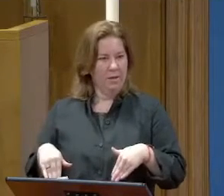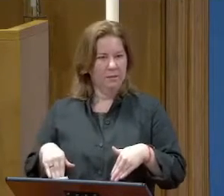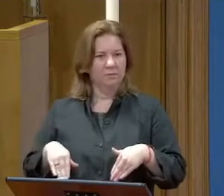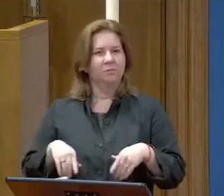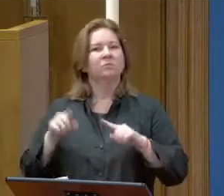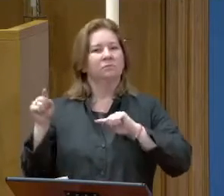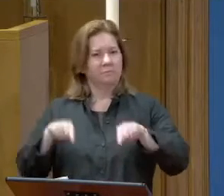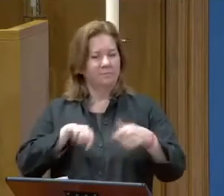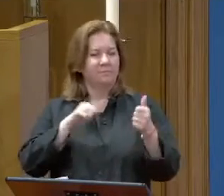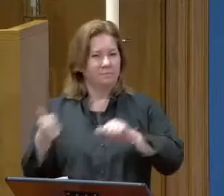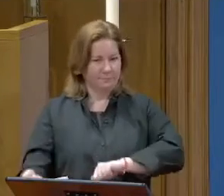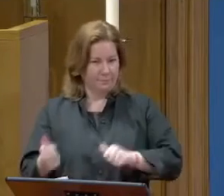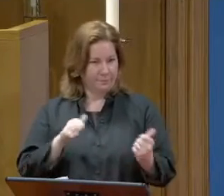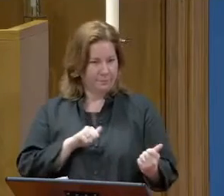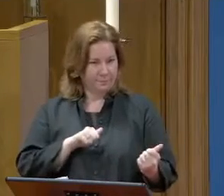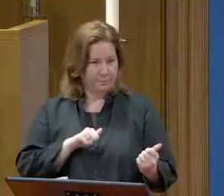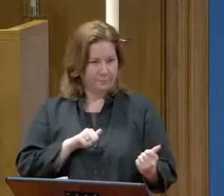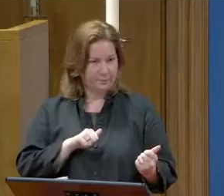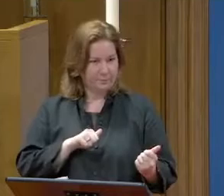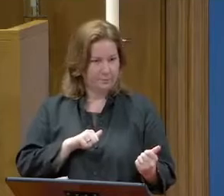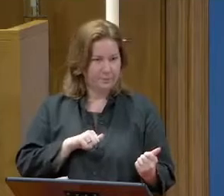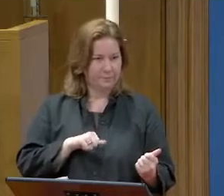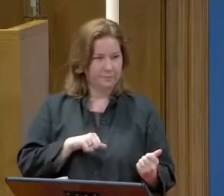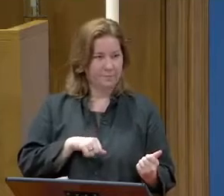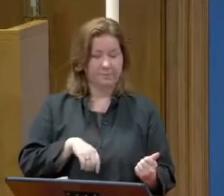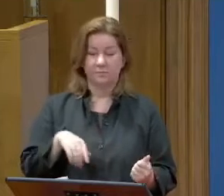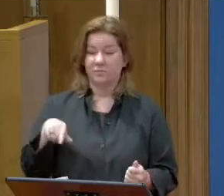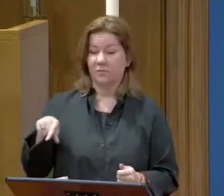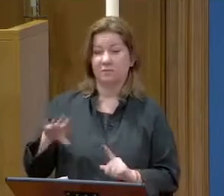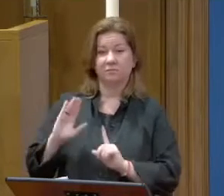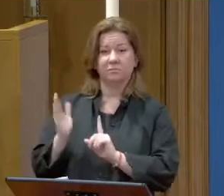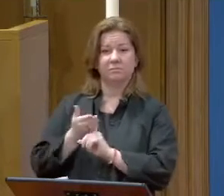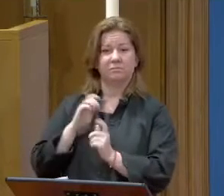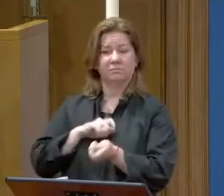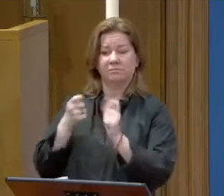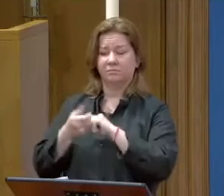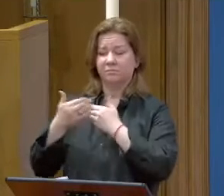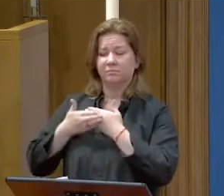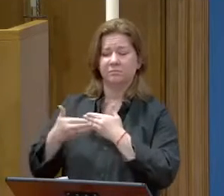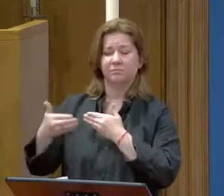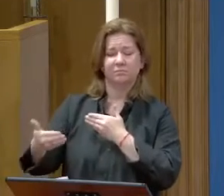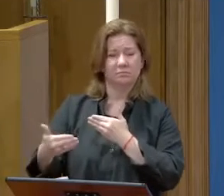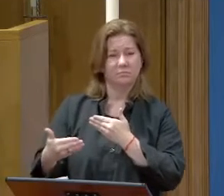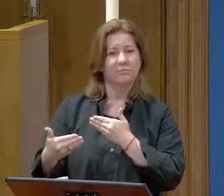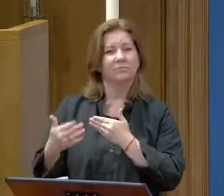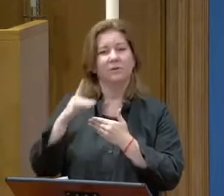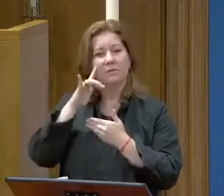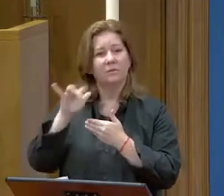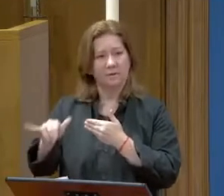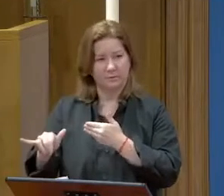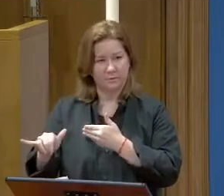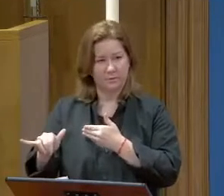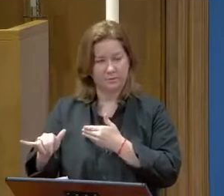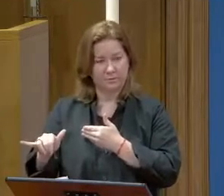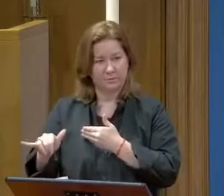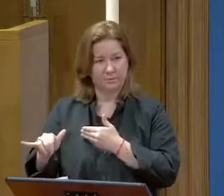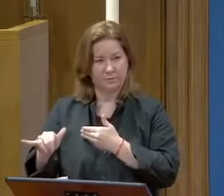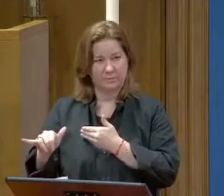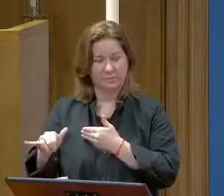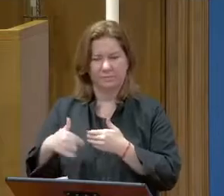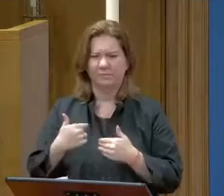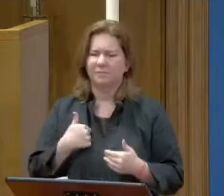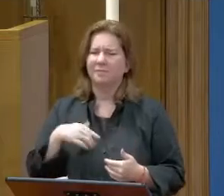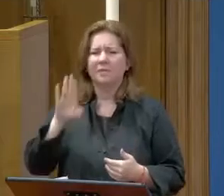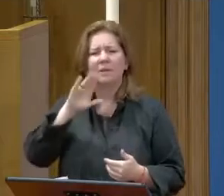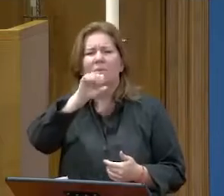became baptized. She was converted. Her life changed forever. I'd love to talk